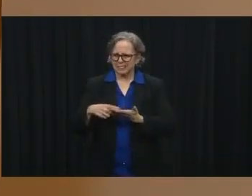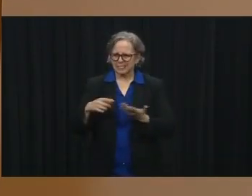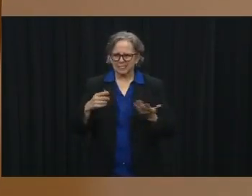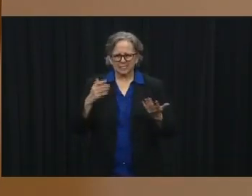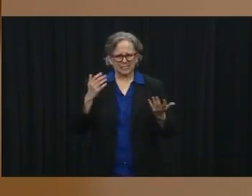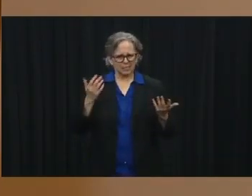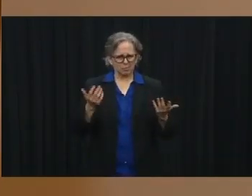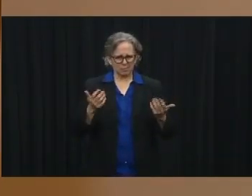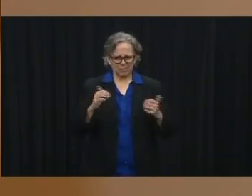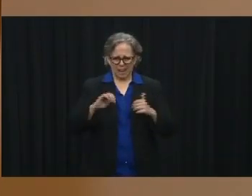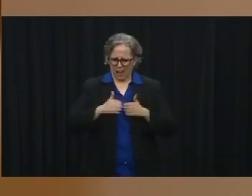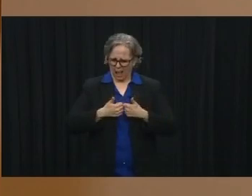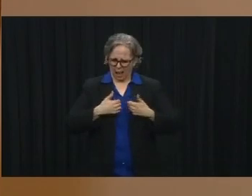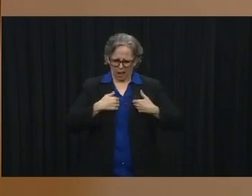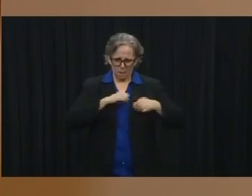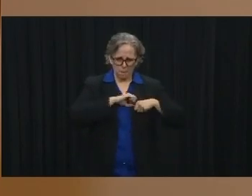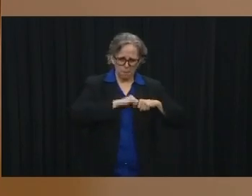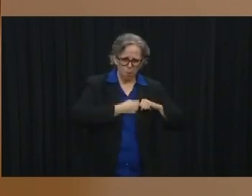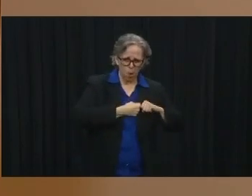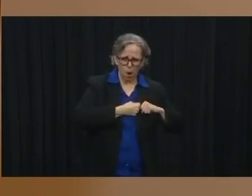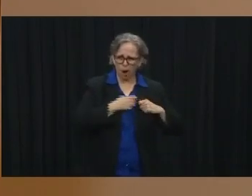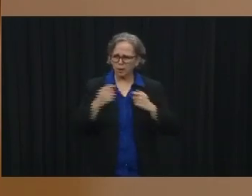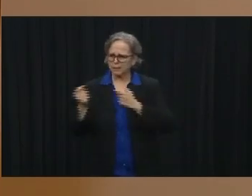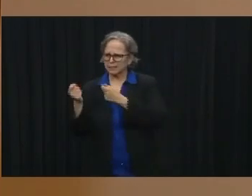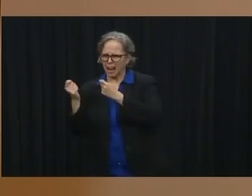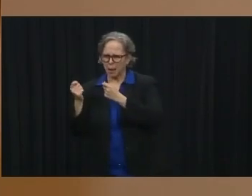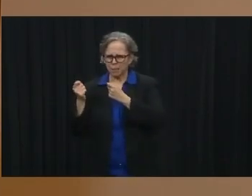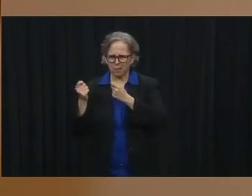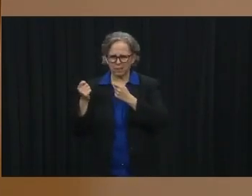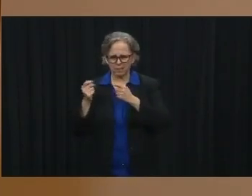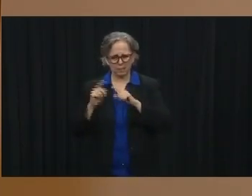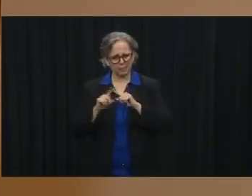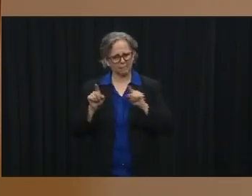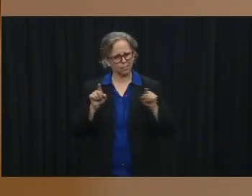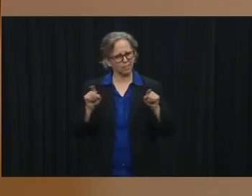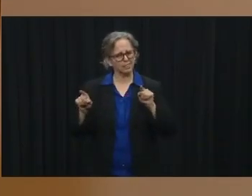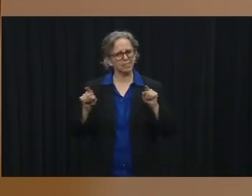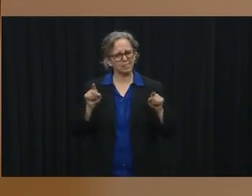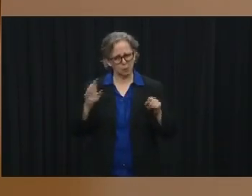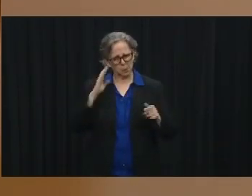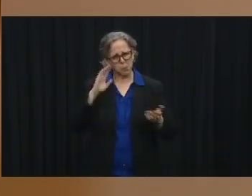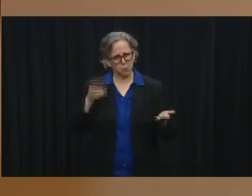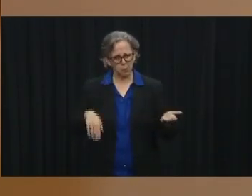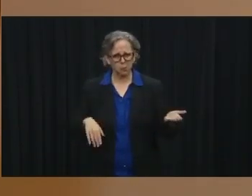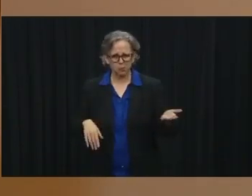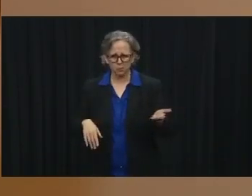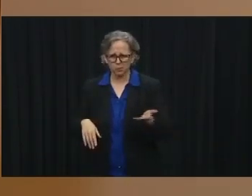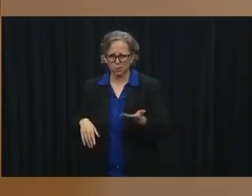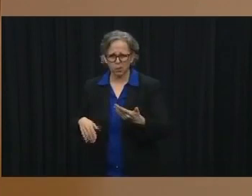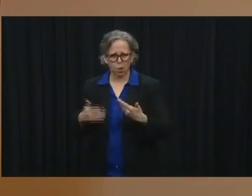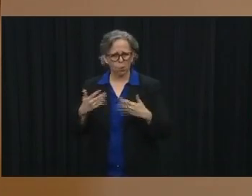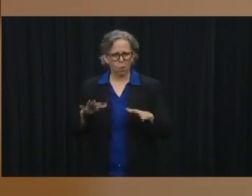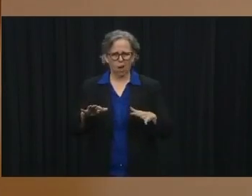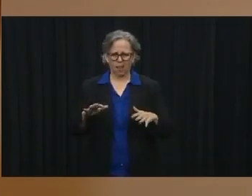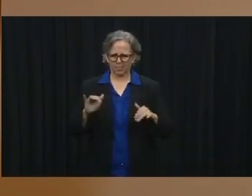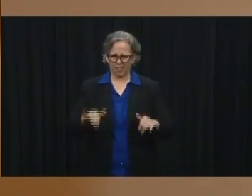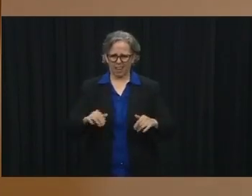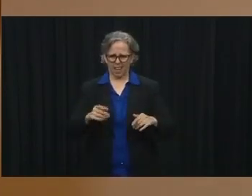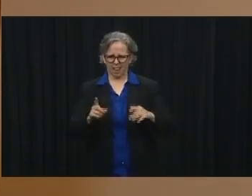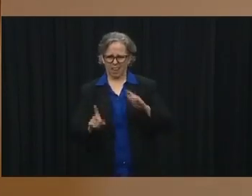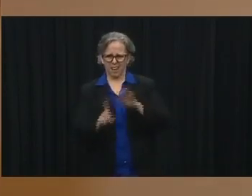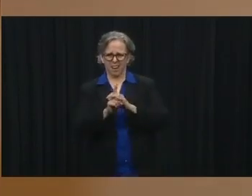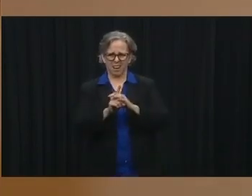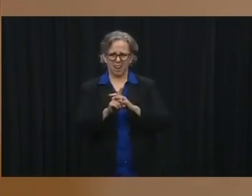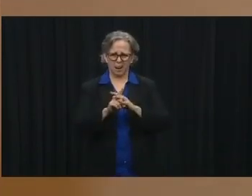how we celebrate things like weddings is going to be different. You don't want these events to be the thing that got other people in your family sick